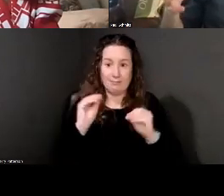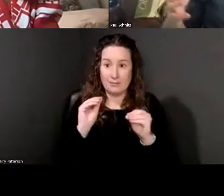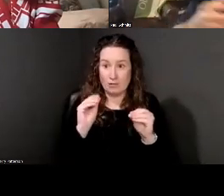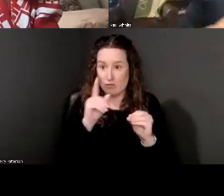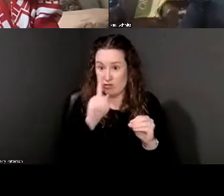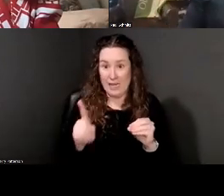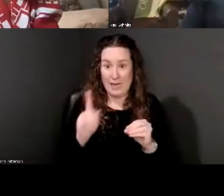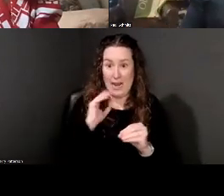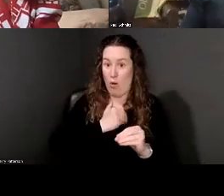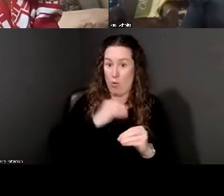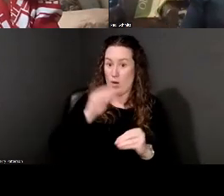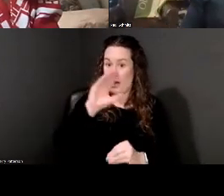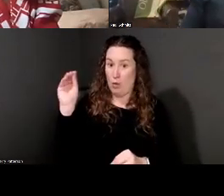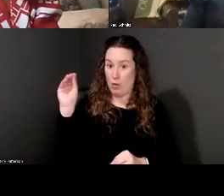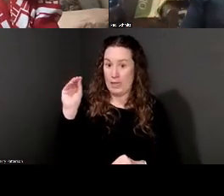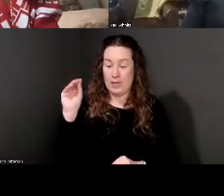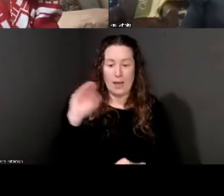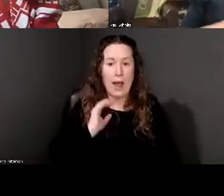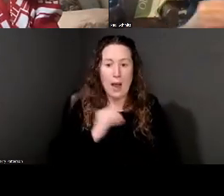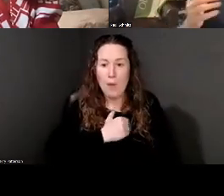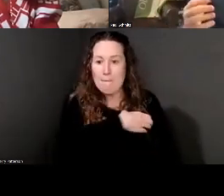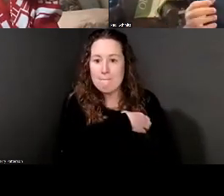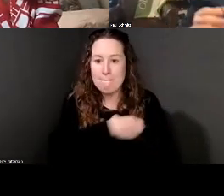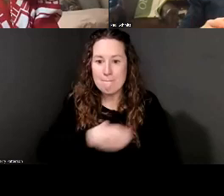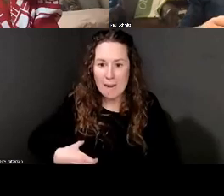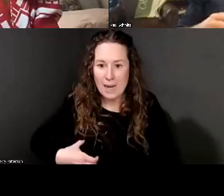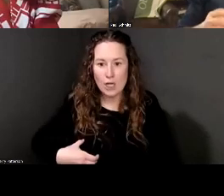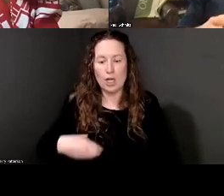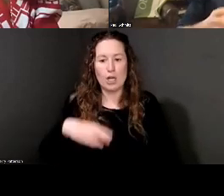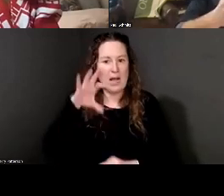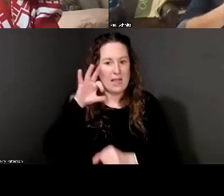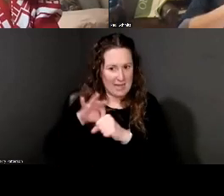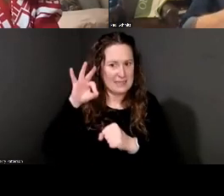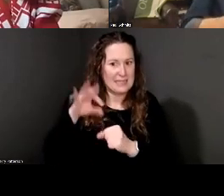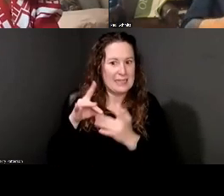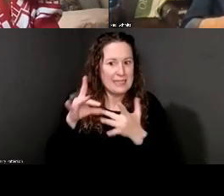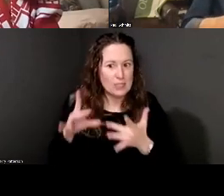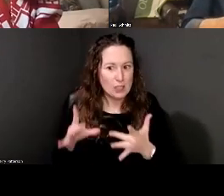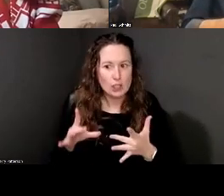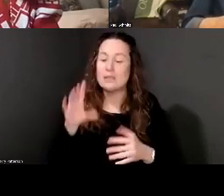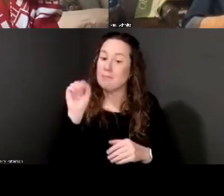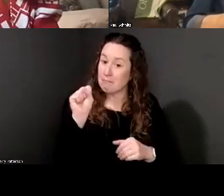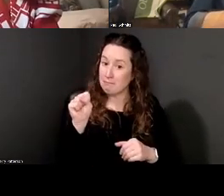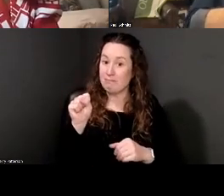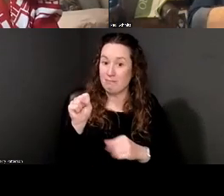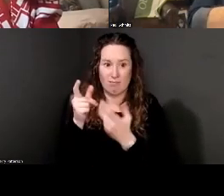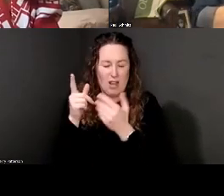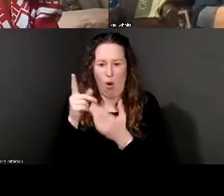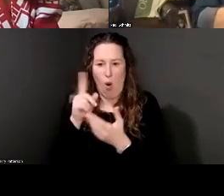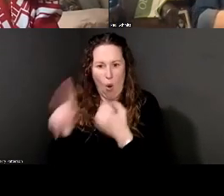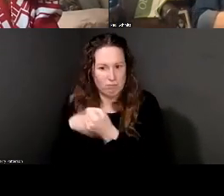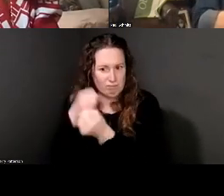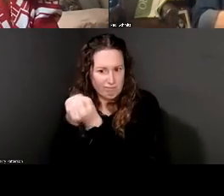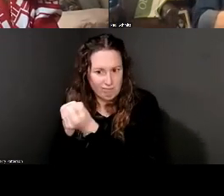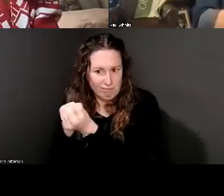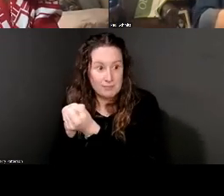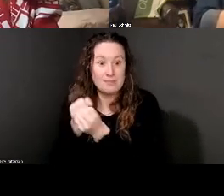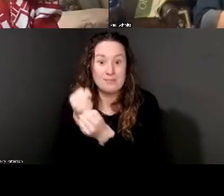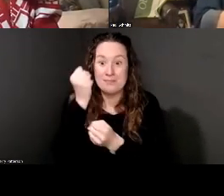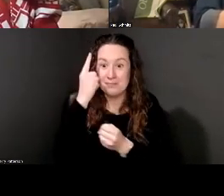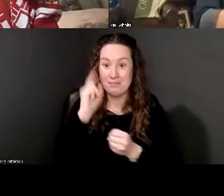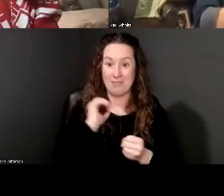something we, you know, our mayor, our county executive, our elected leaders here. Yet I live in a state where we're on the